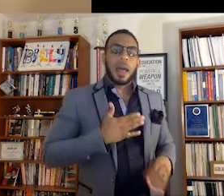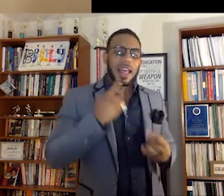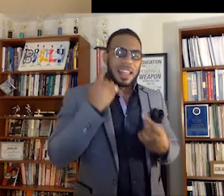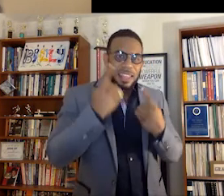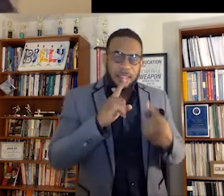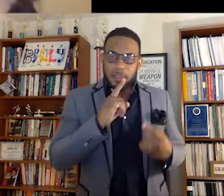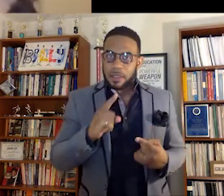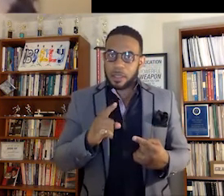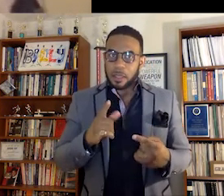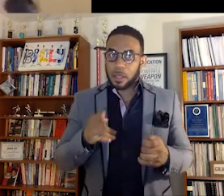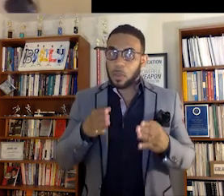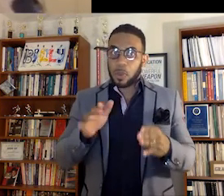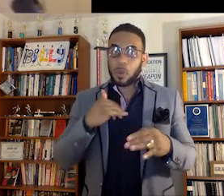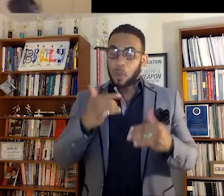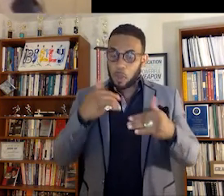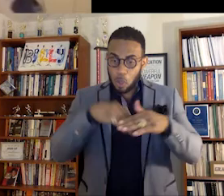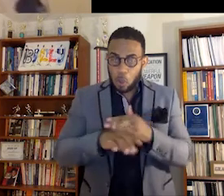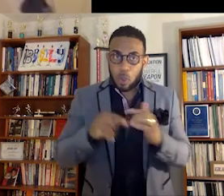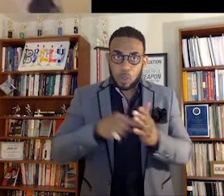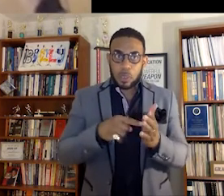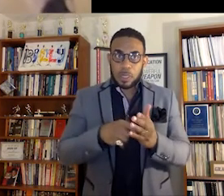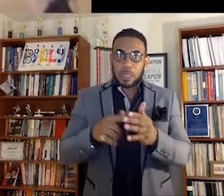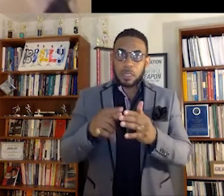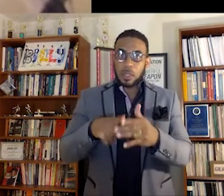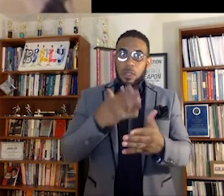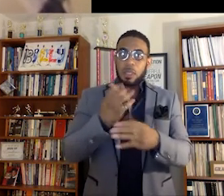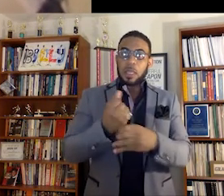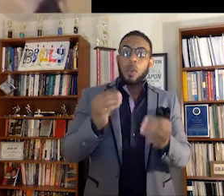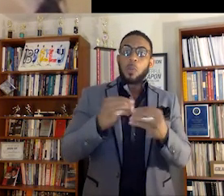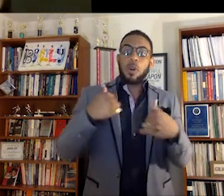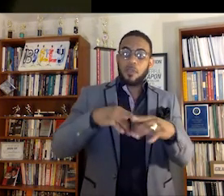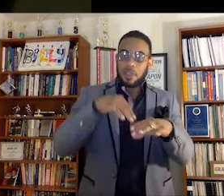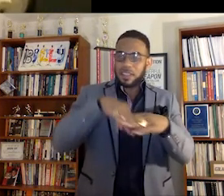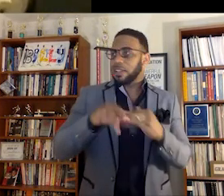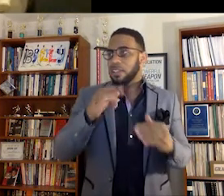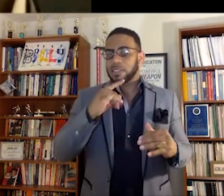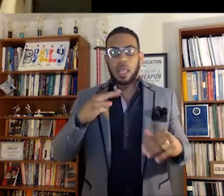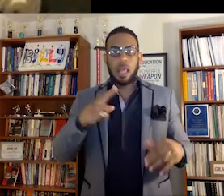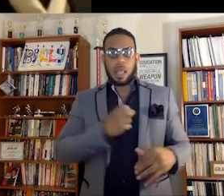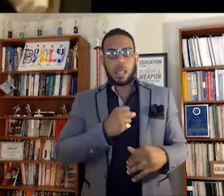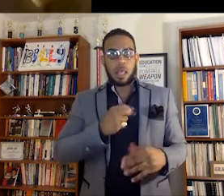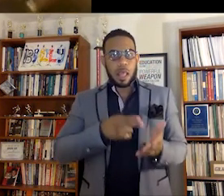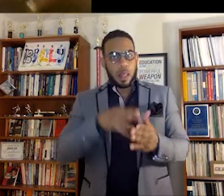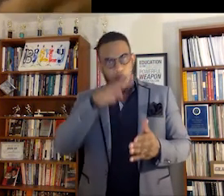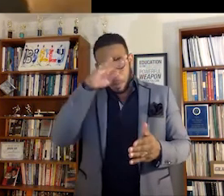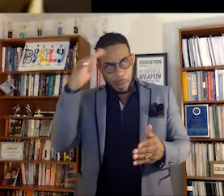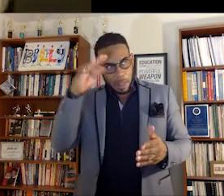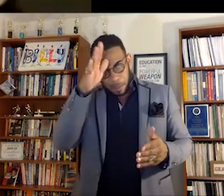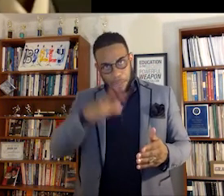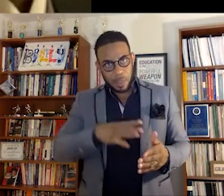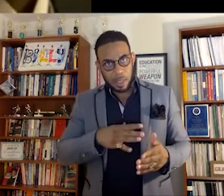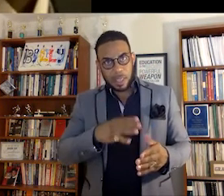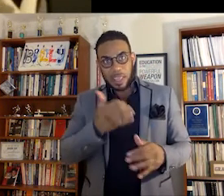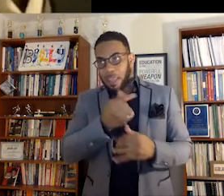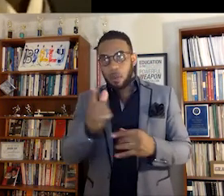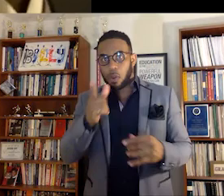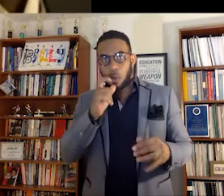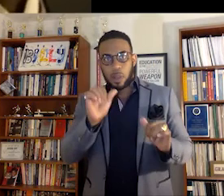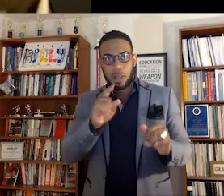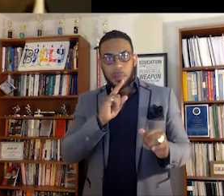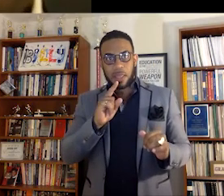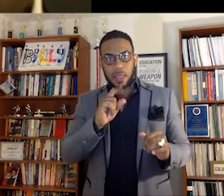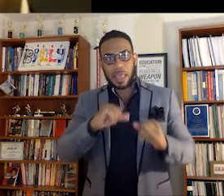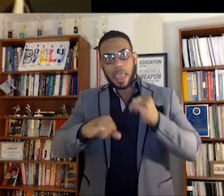thinking is, the way that we go into this to get more of us in, when I say us, I don't just mean Black males, I mean anyone who can be